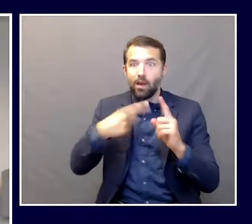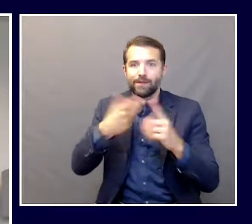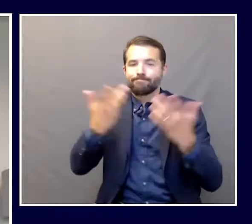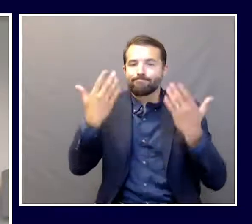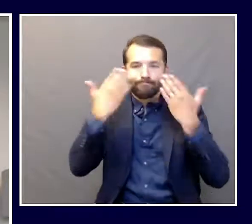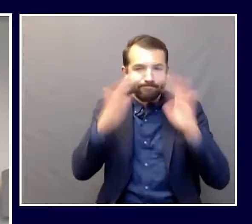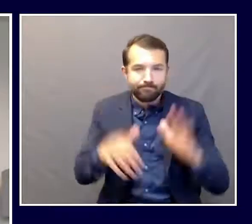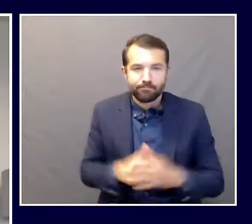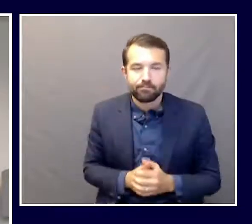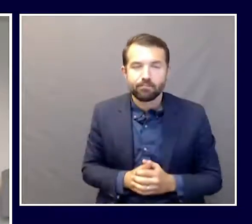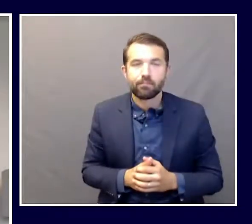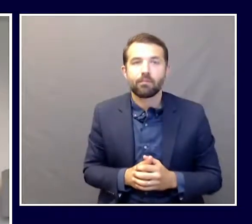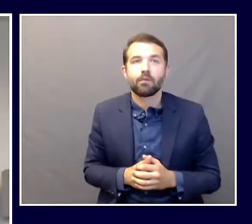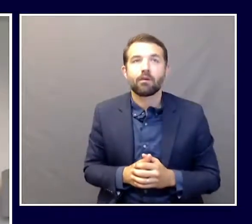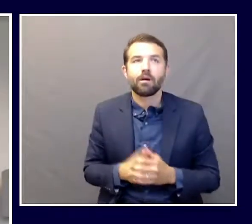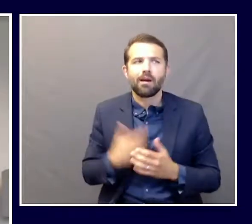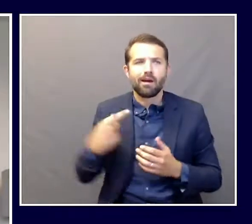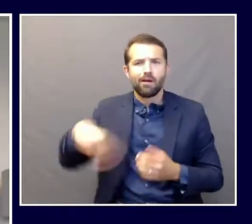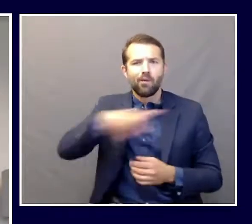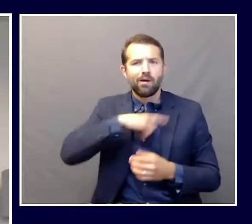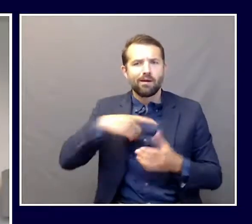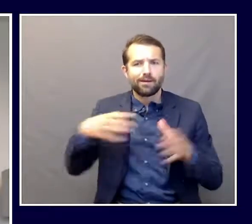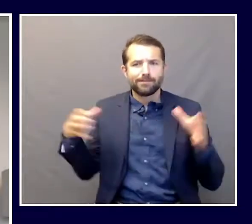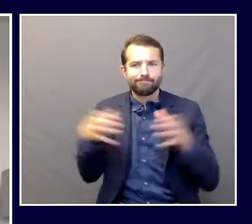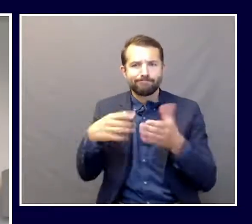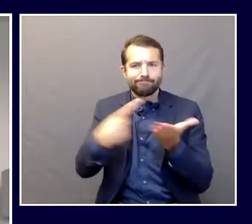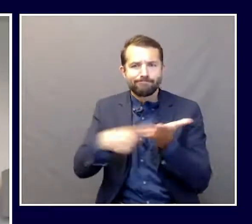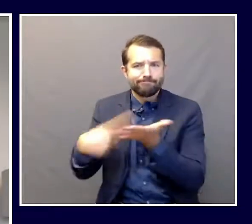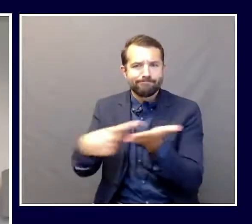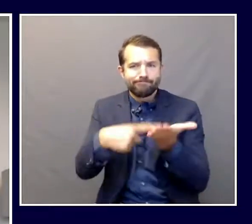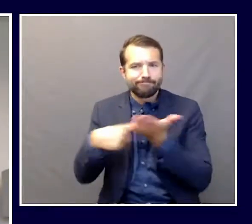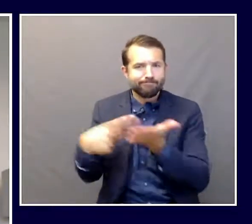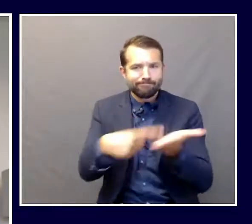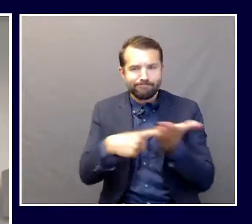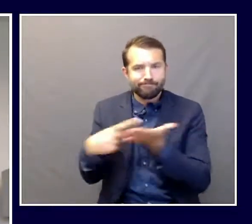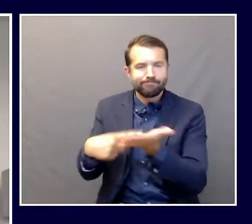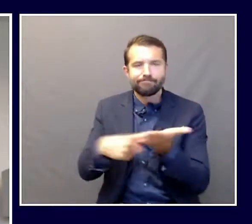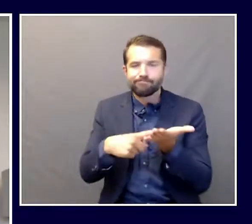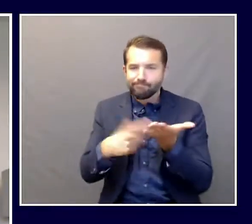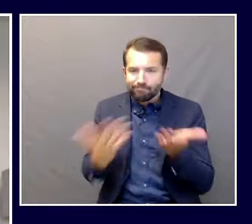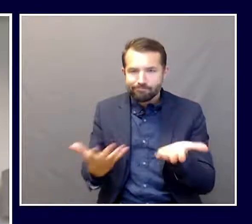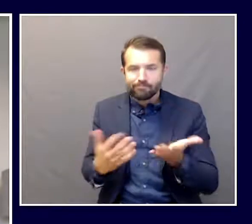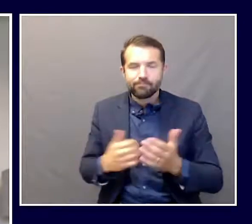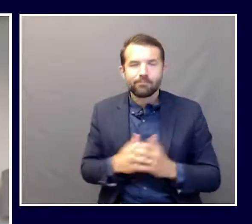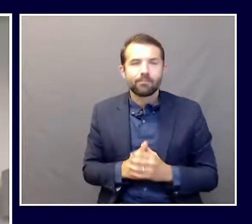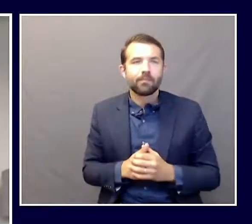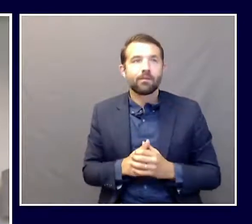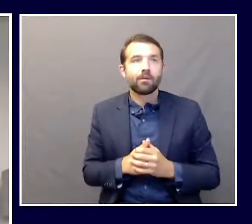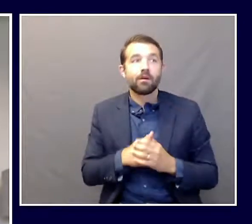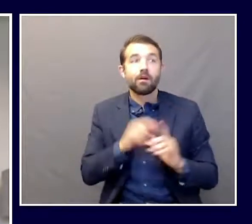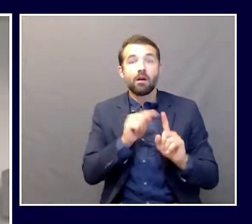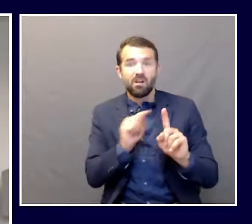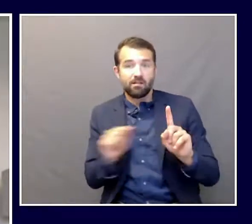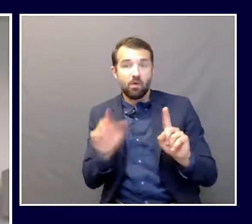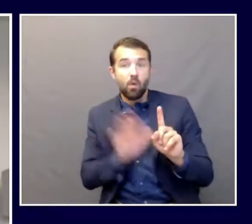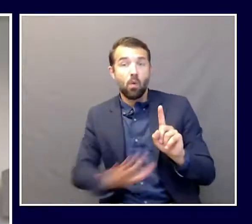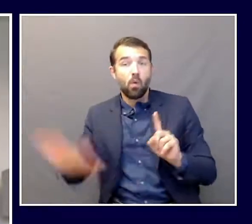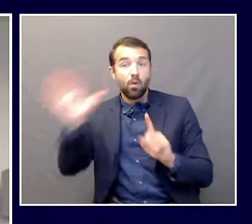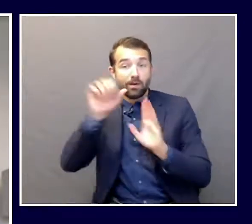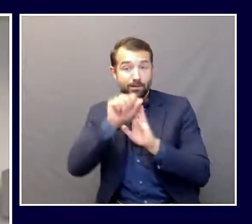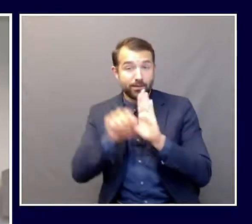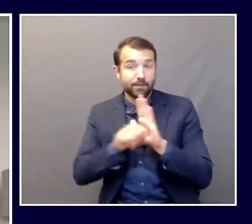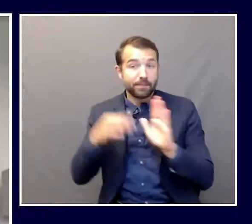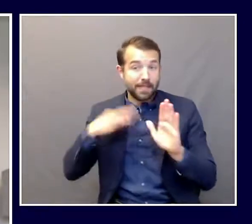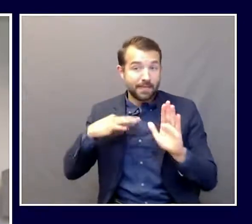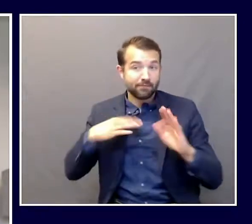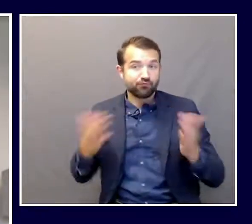better sense of what is driving the variations across the state of Maine, and what the higher